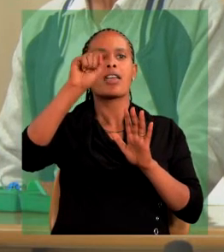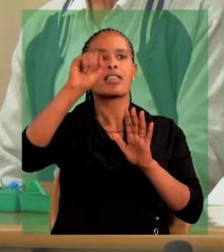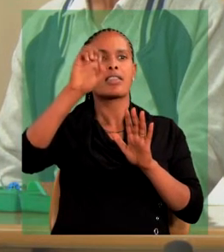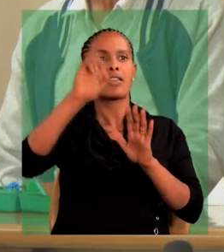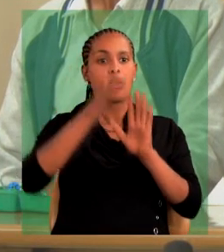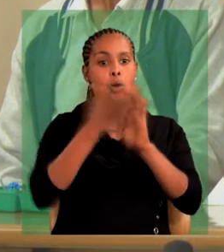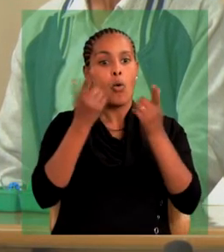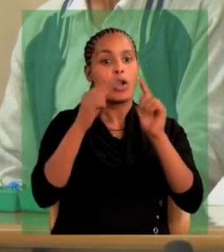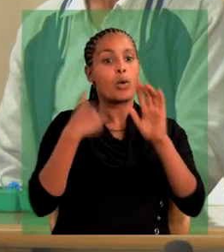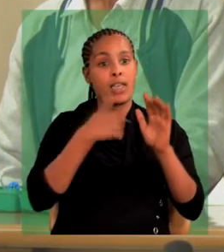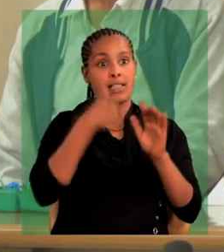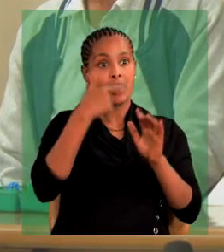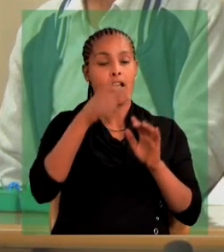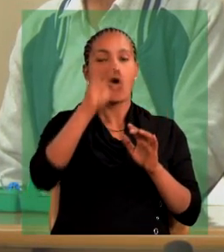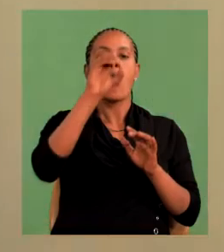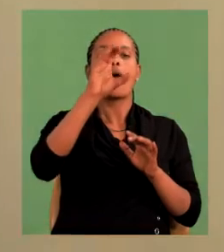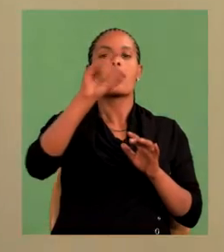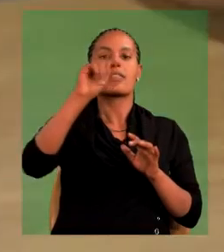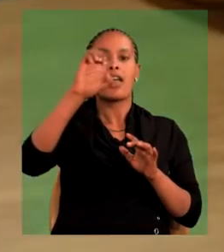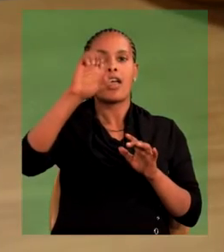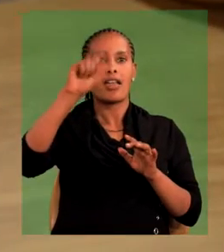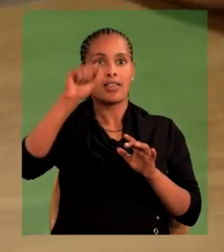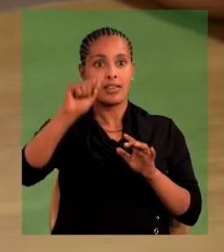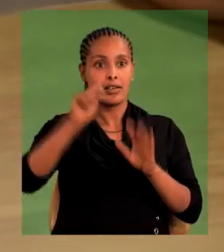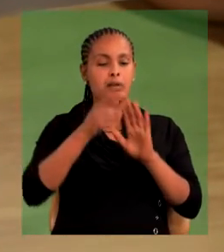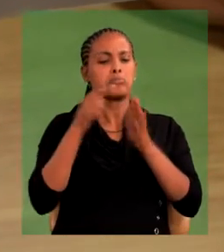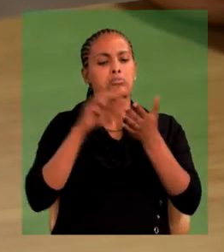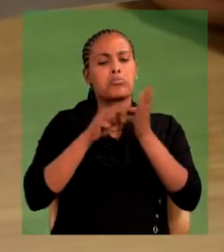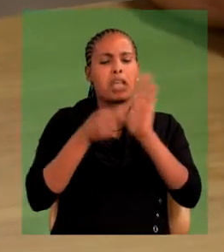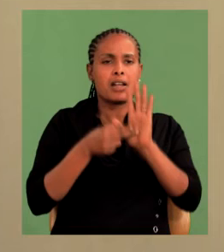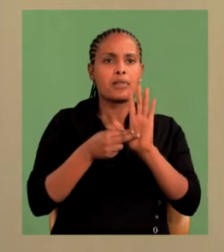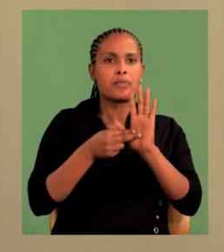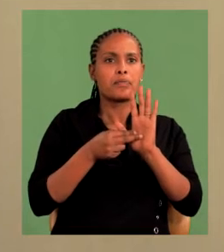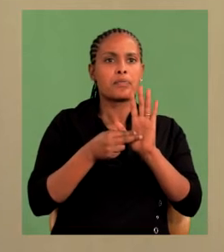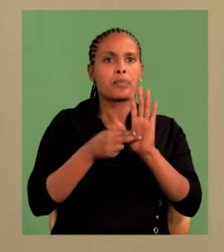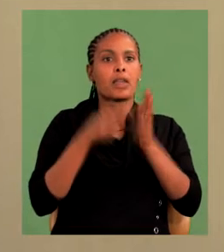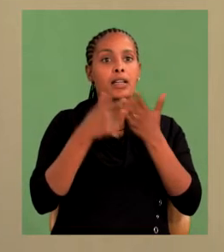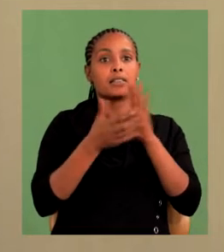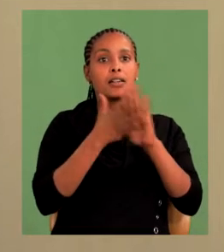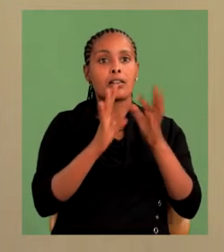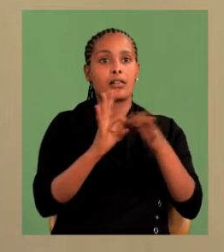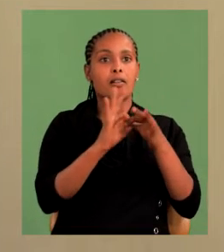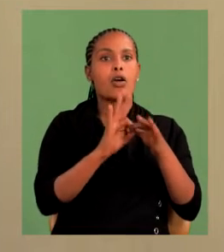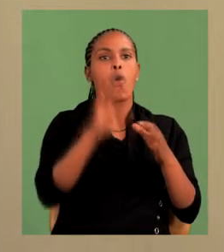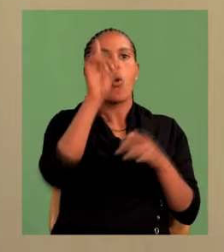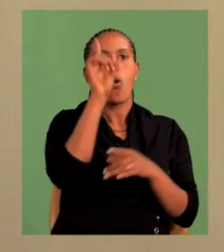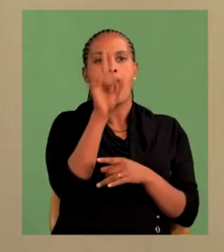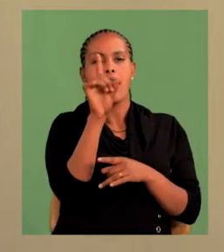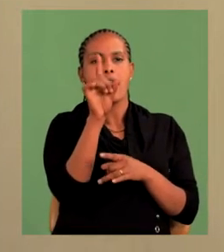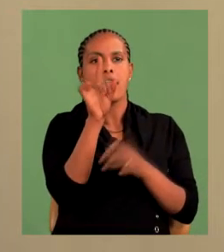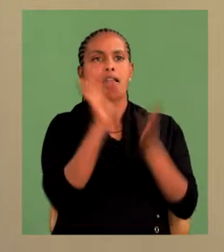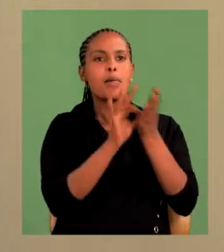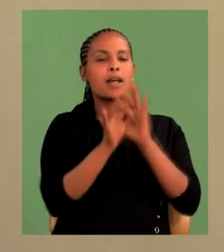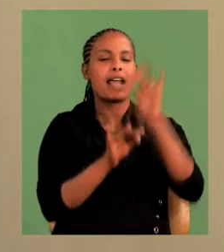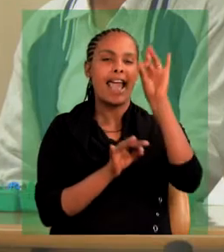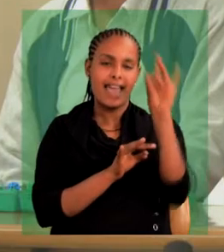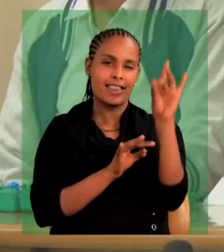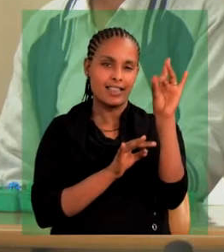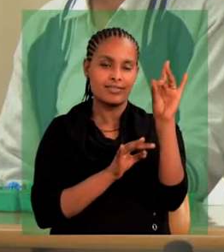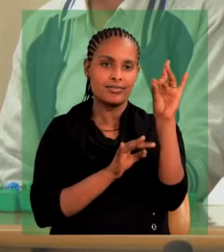When we say octet, it means that it is related to one number.